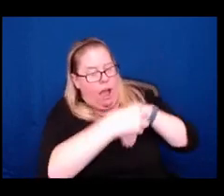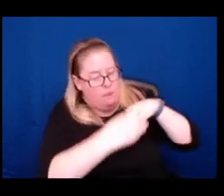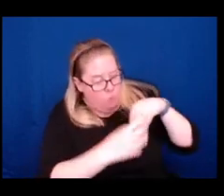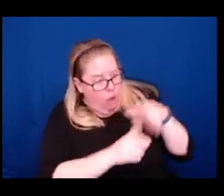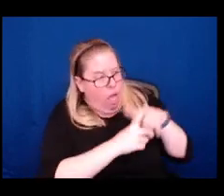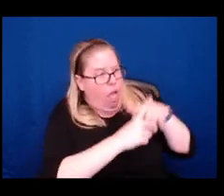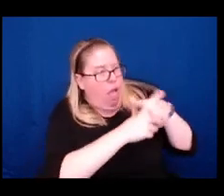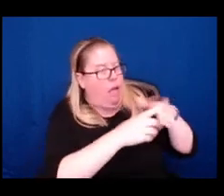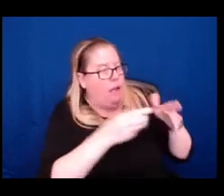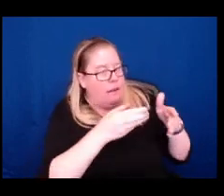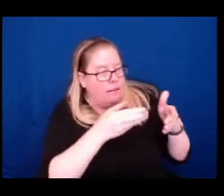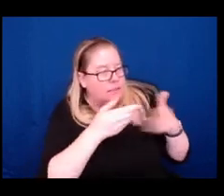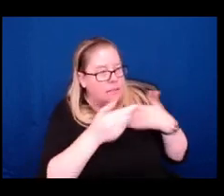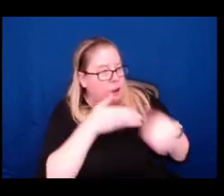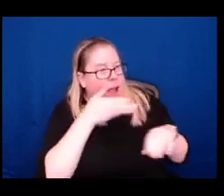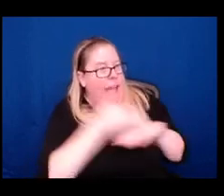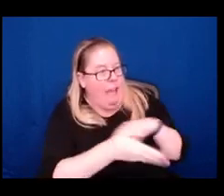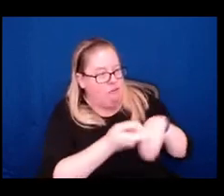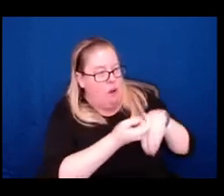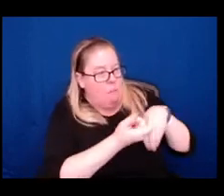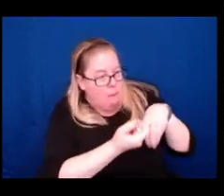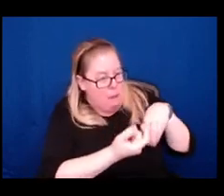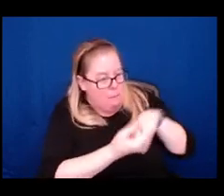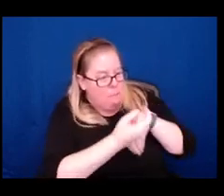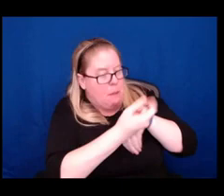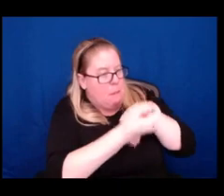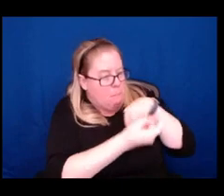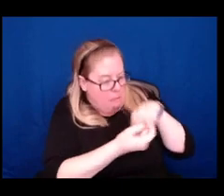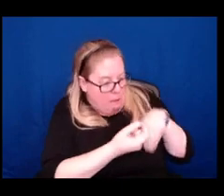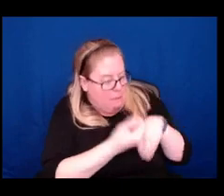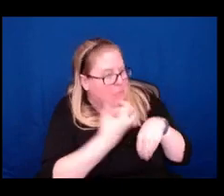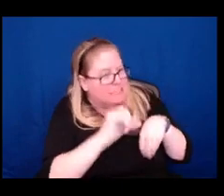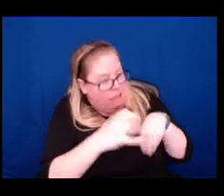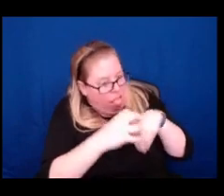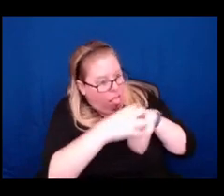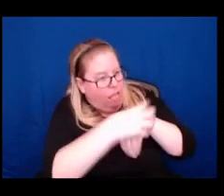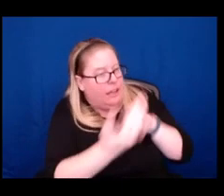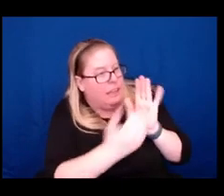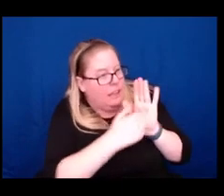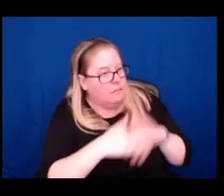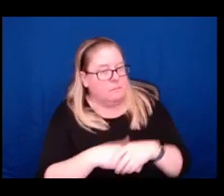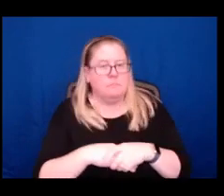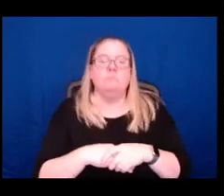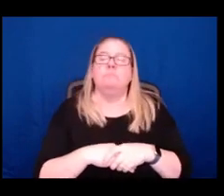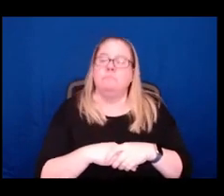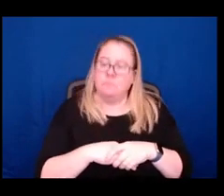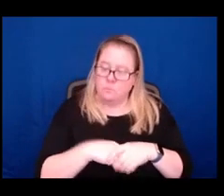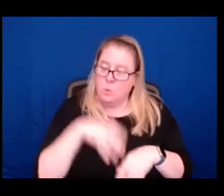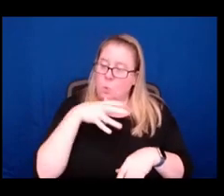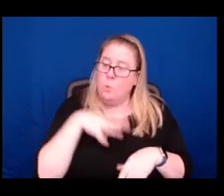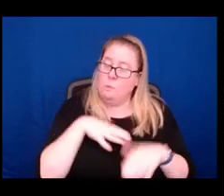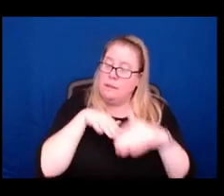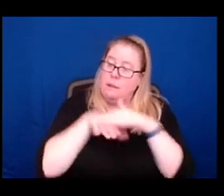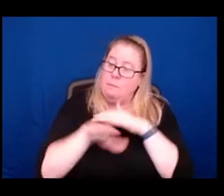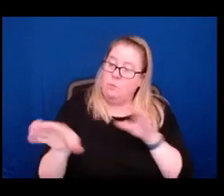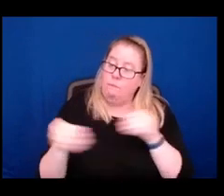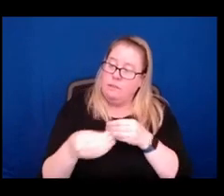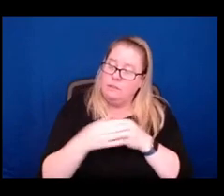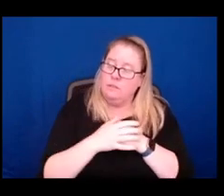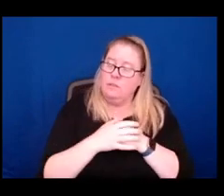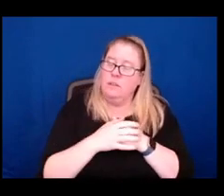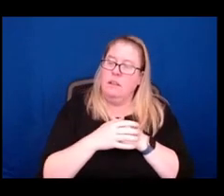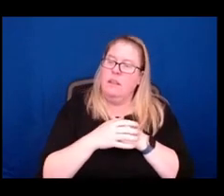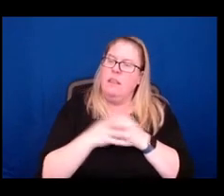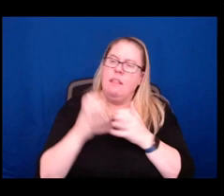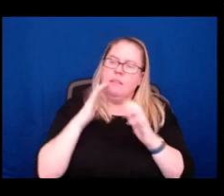even after having a history of having myomectomies. Okay. So when a woman comes into your office, what is it that they